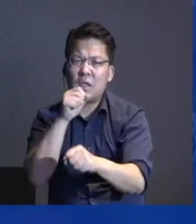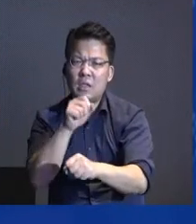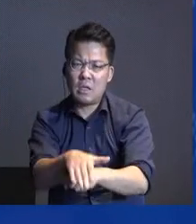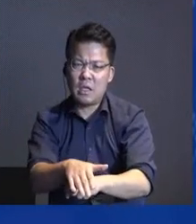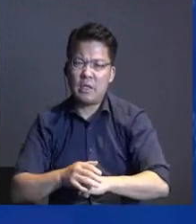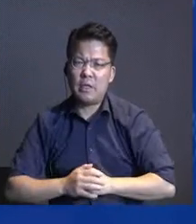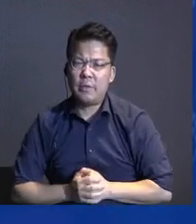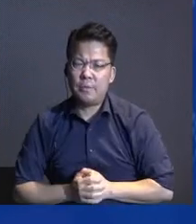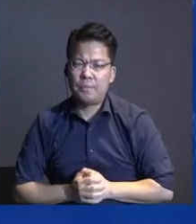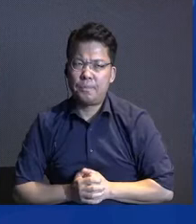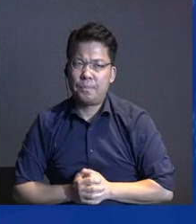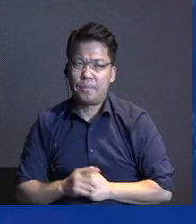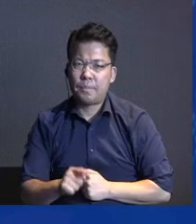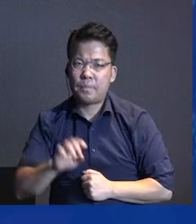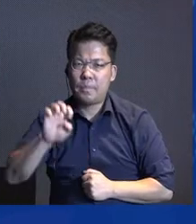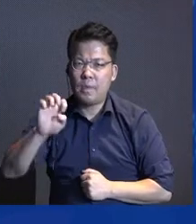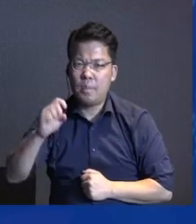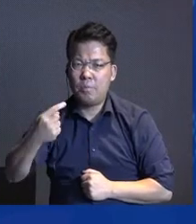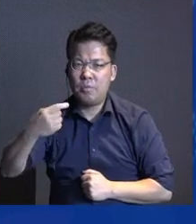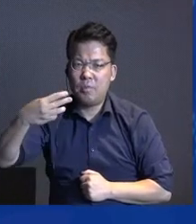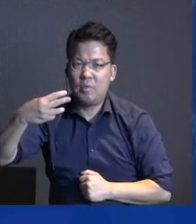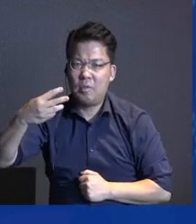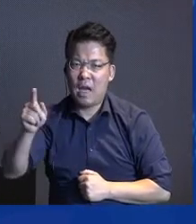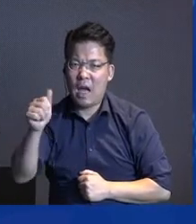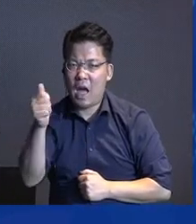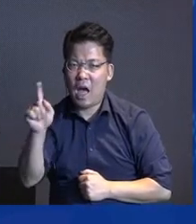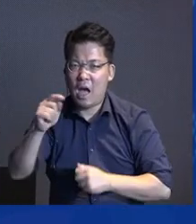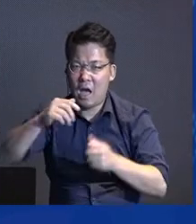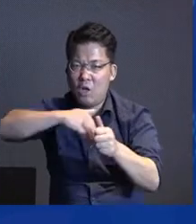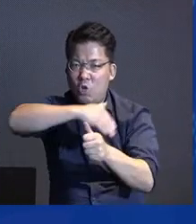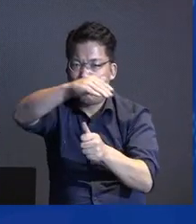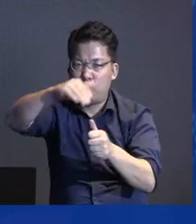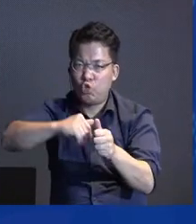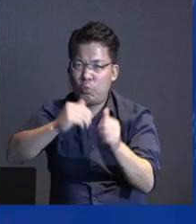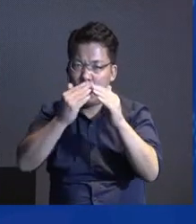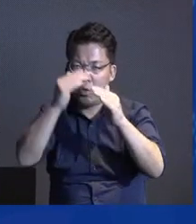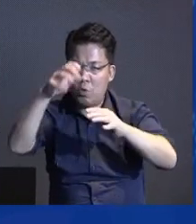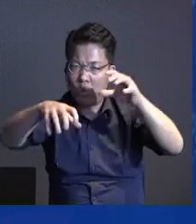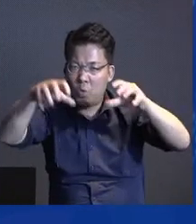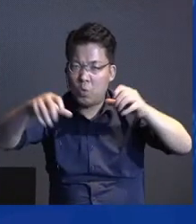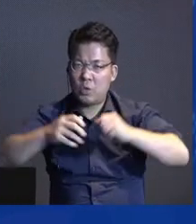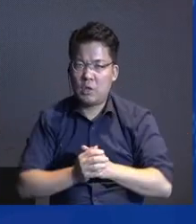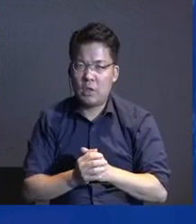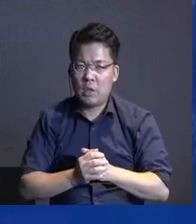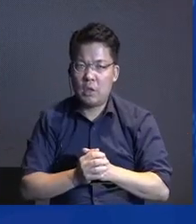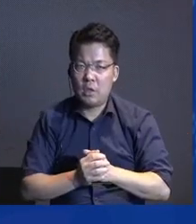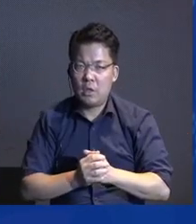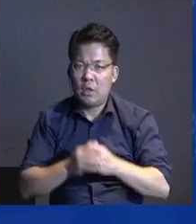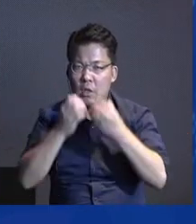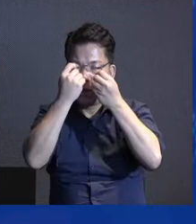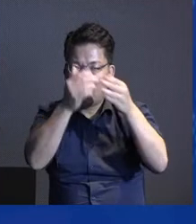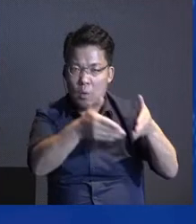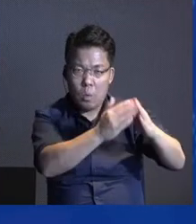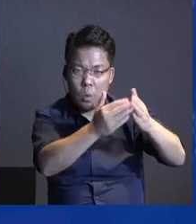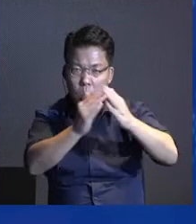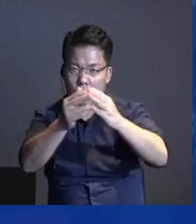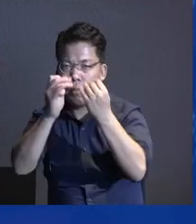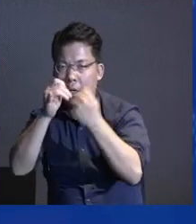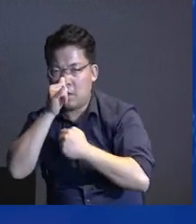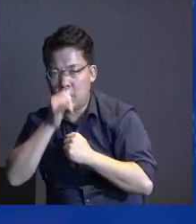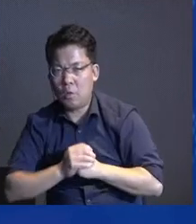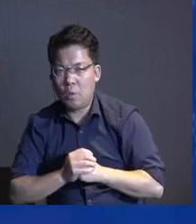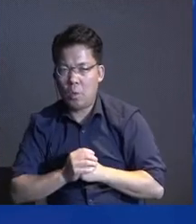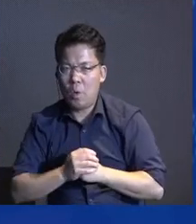high rises being built, a lot of modern buildings. So the group kind of took this as a